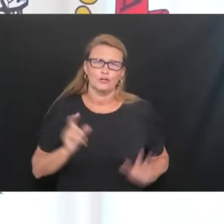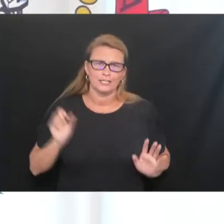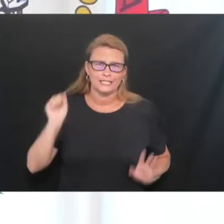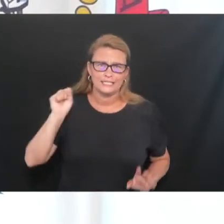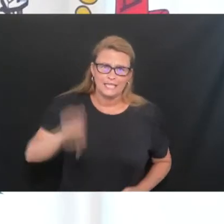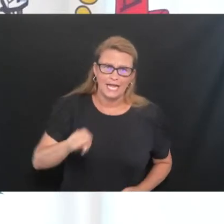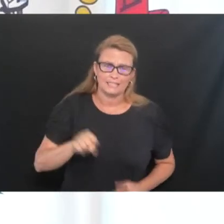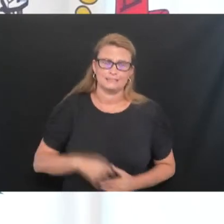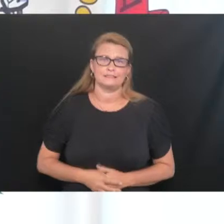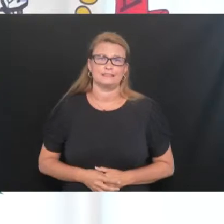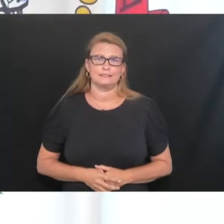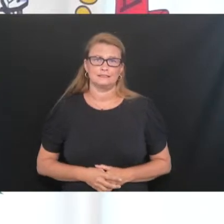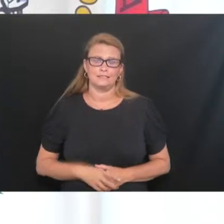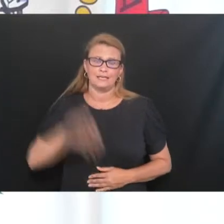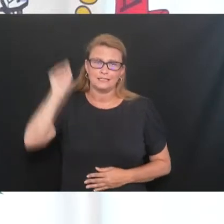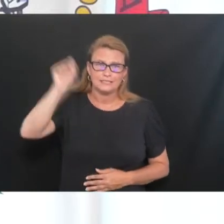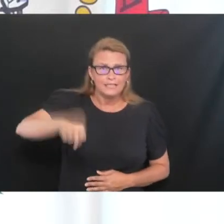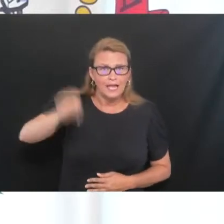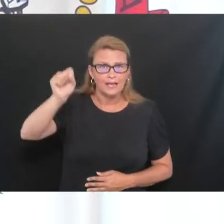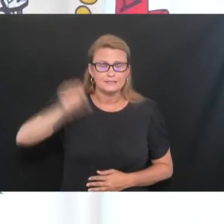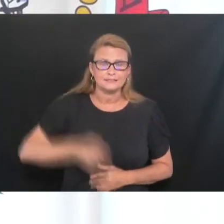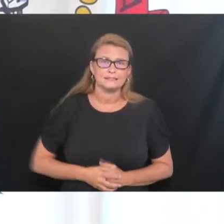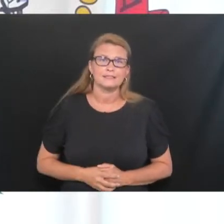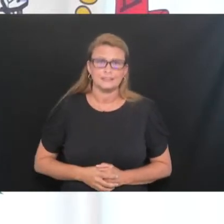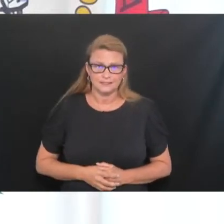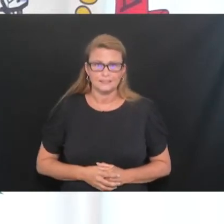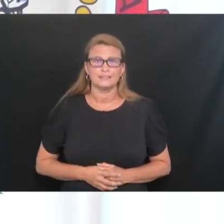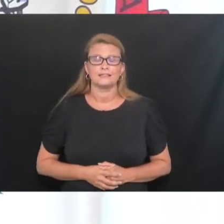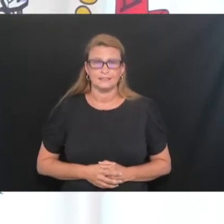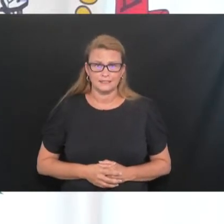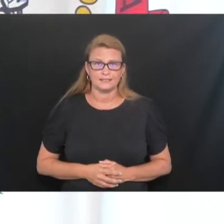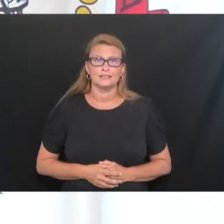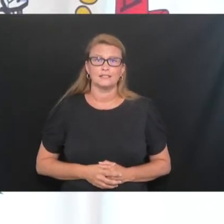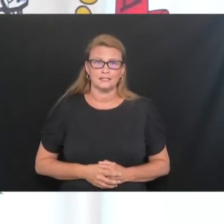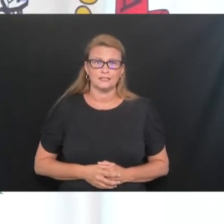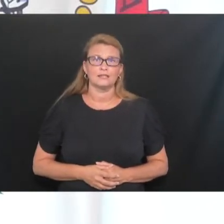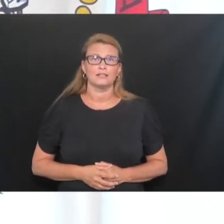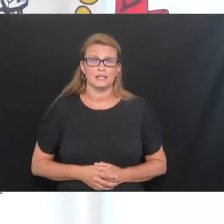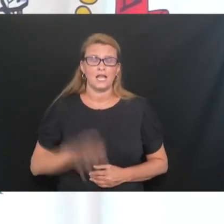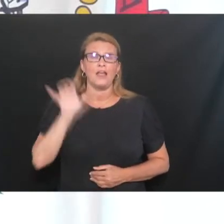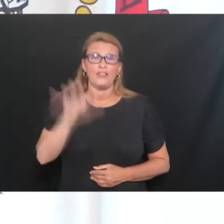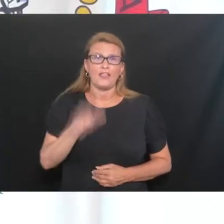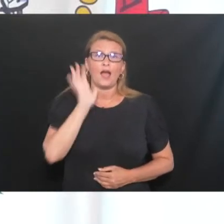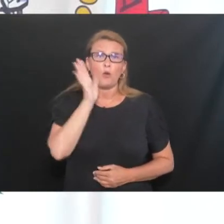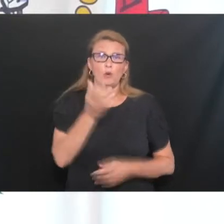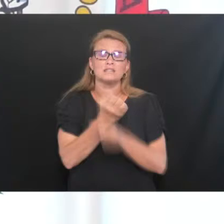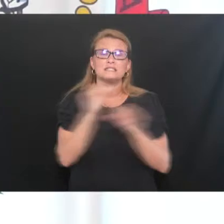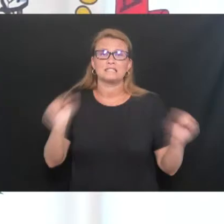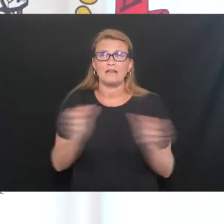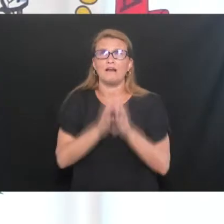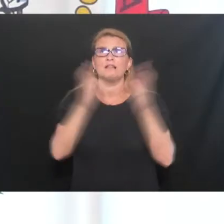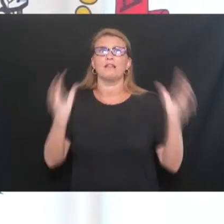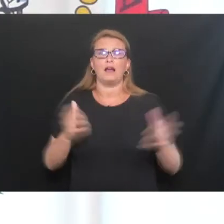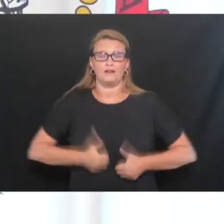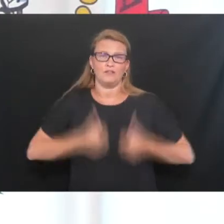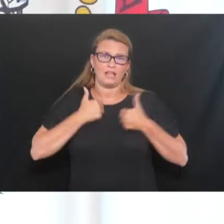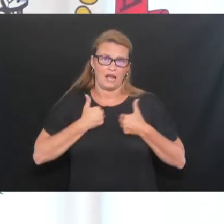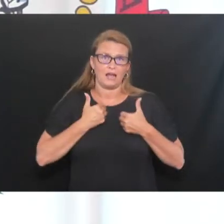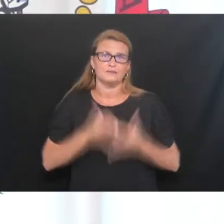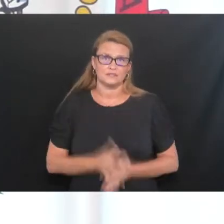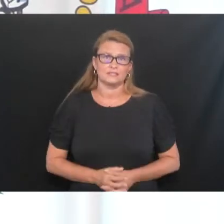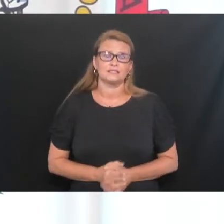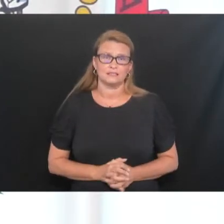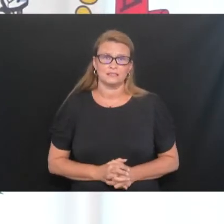sakes a living, absolutely it will, without any question, it will save a bunch of lives, and it could very well save